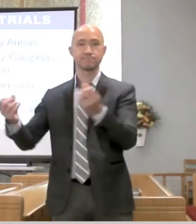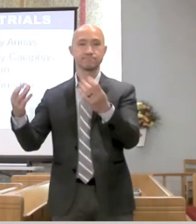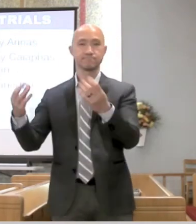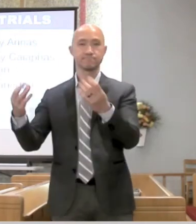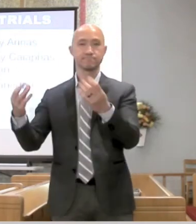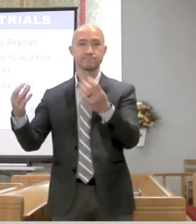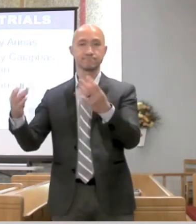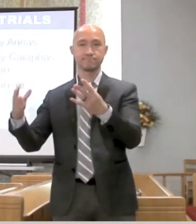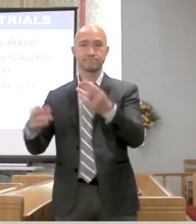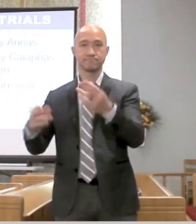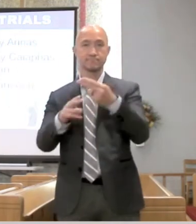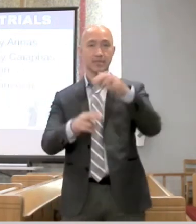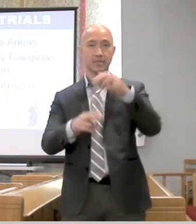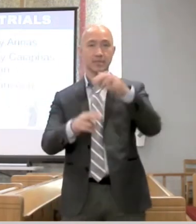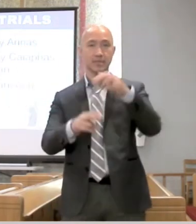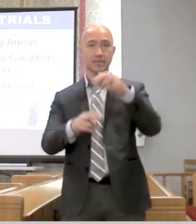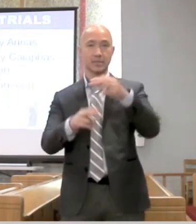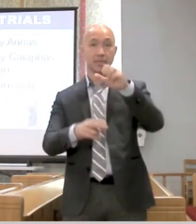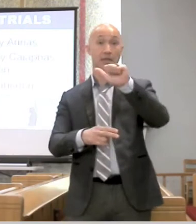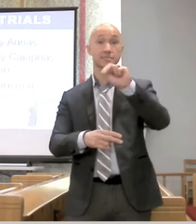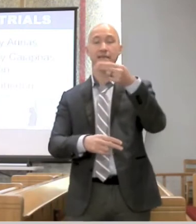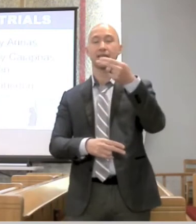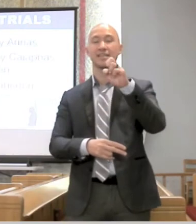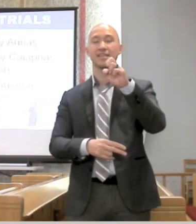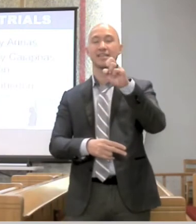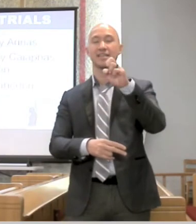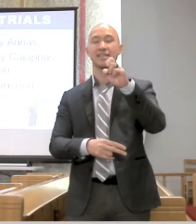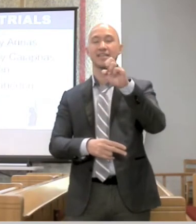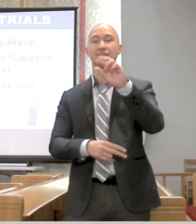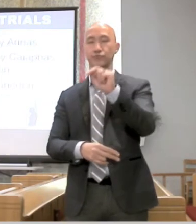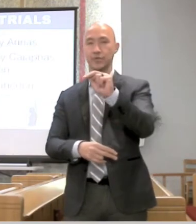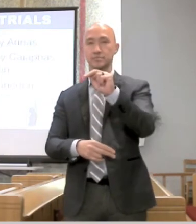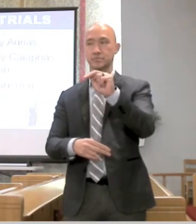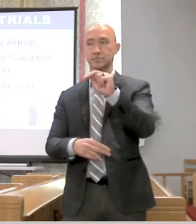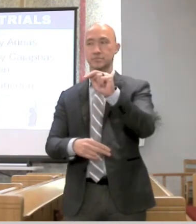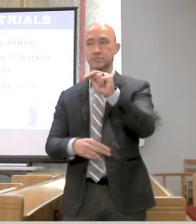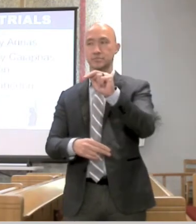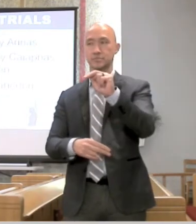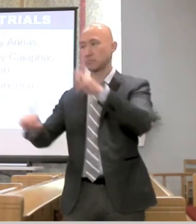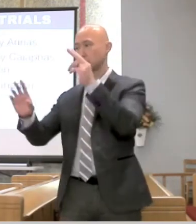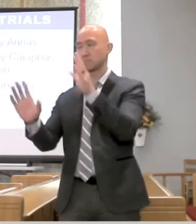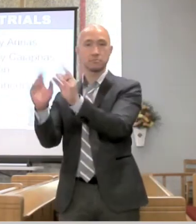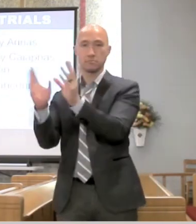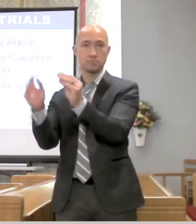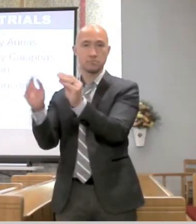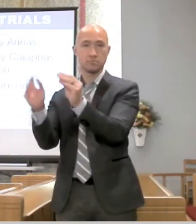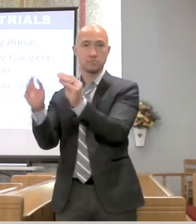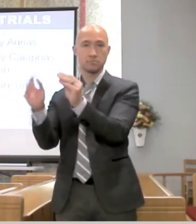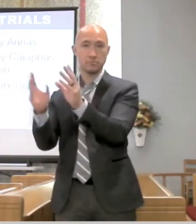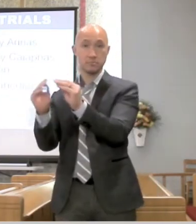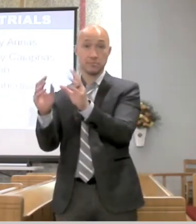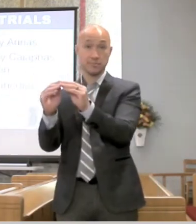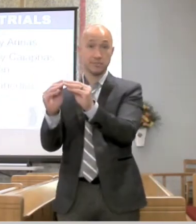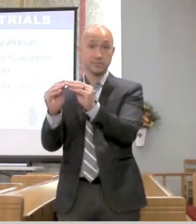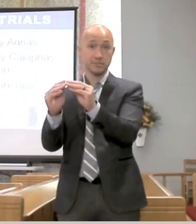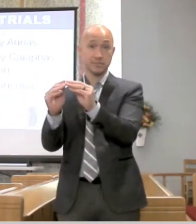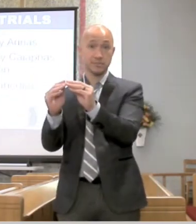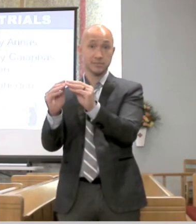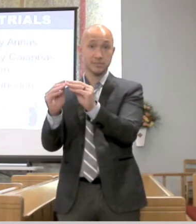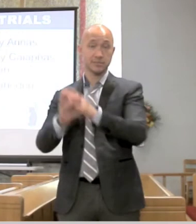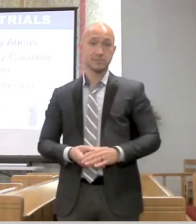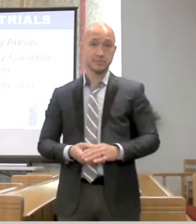for crimes or any other thing. But this was a nighttime session, so it was considered an illegal meeting.